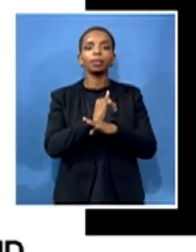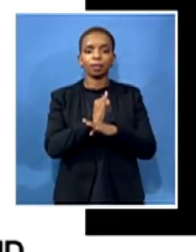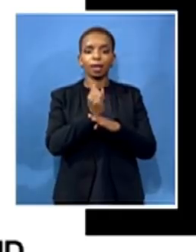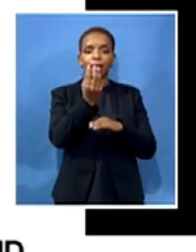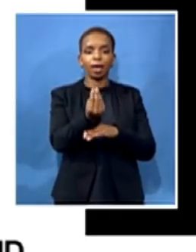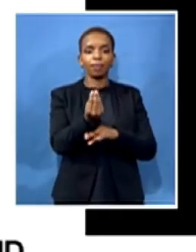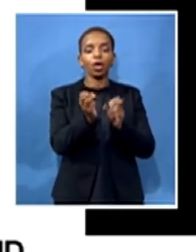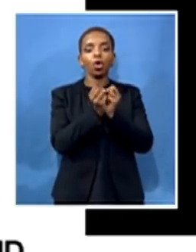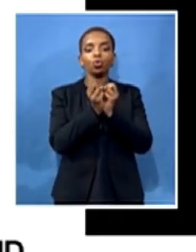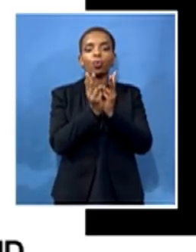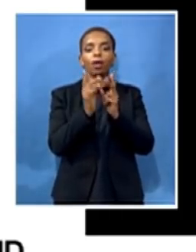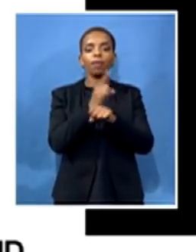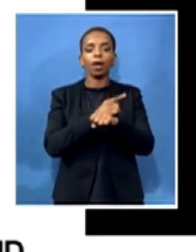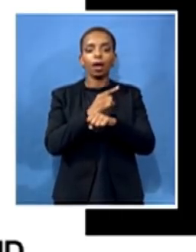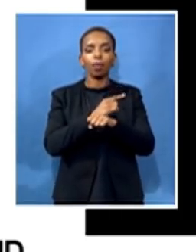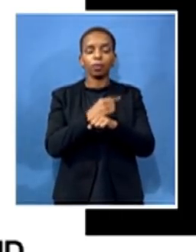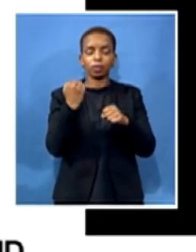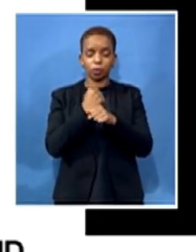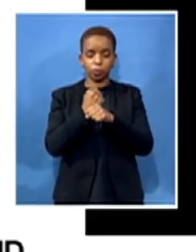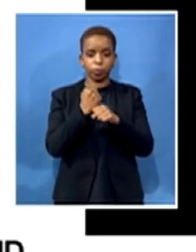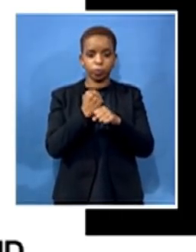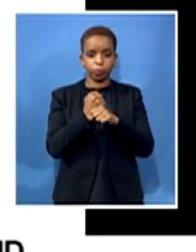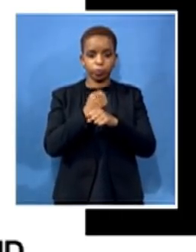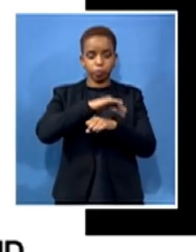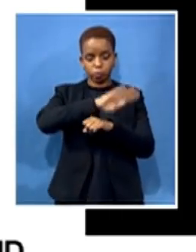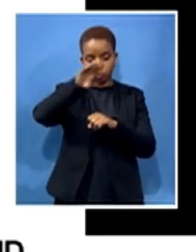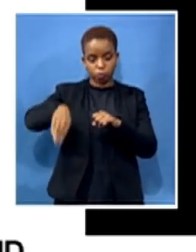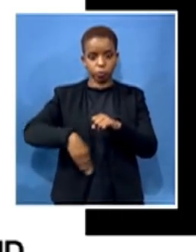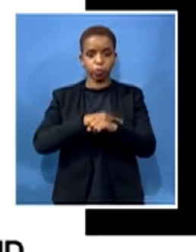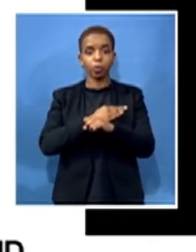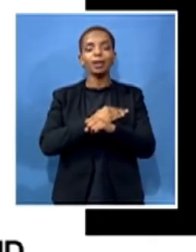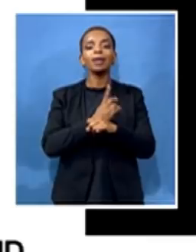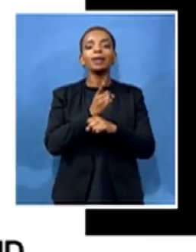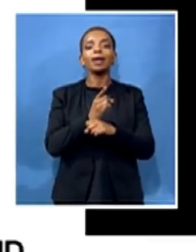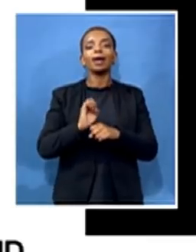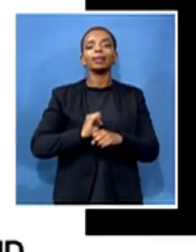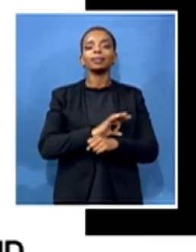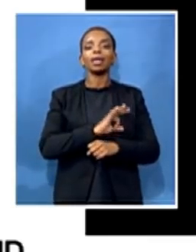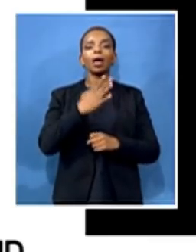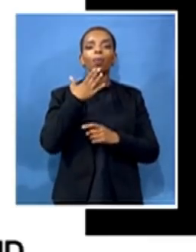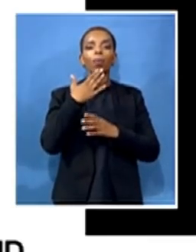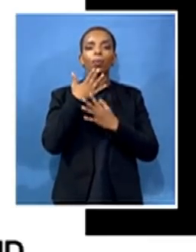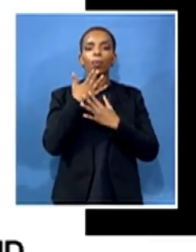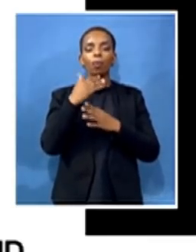It's staffed primarily by COGTA senior managers and the